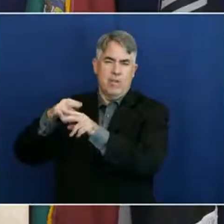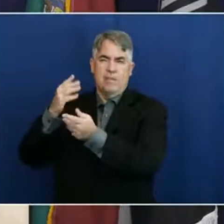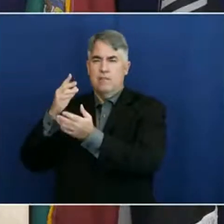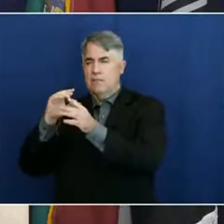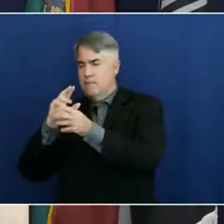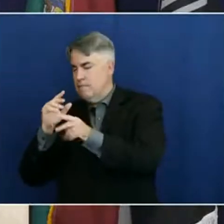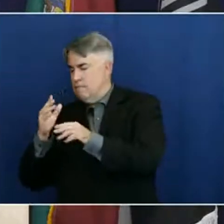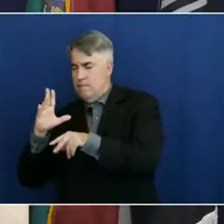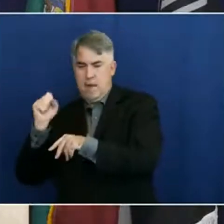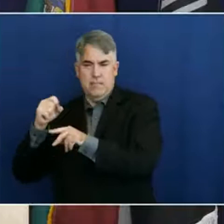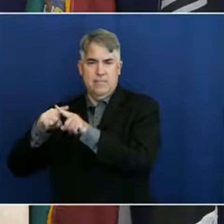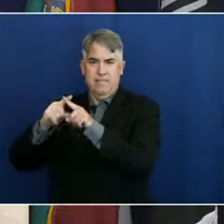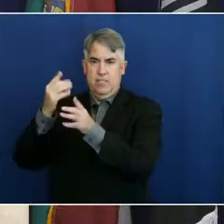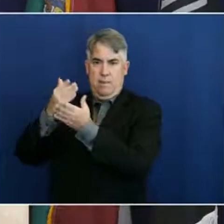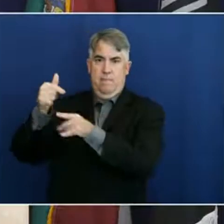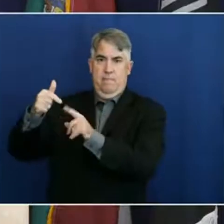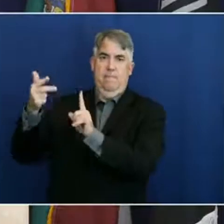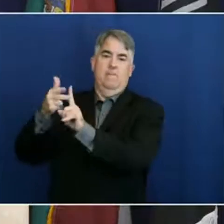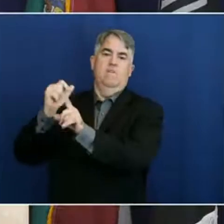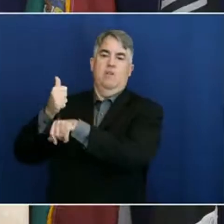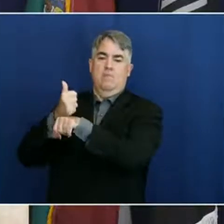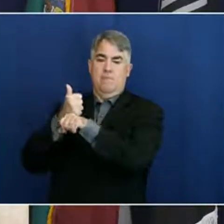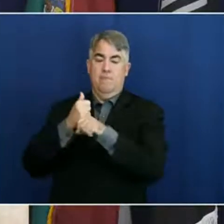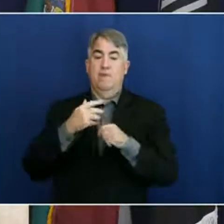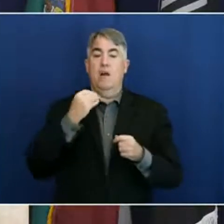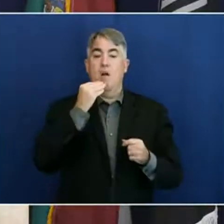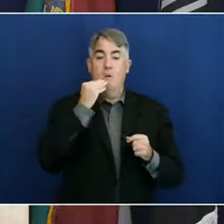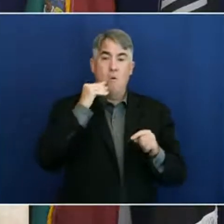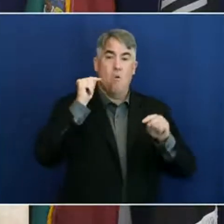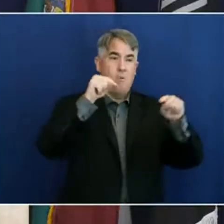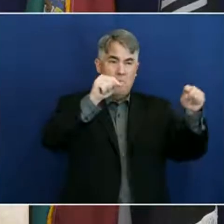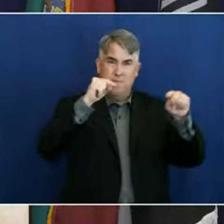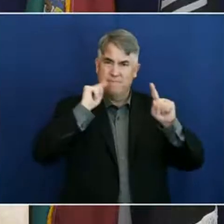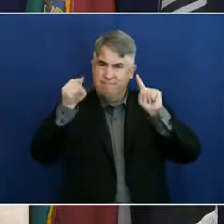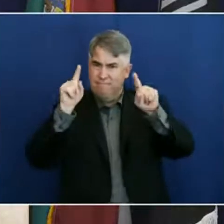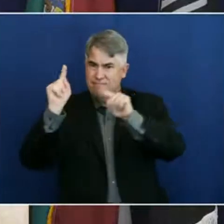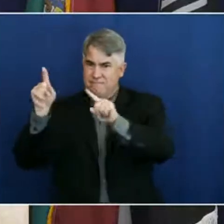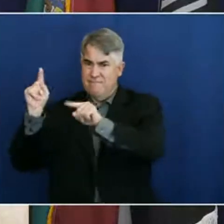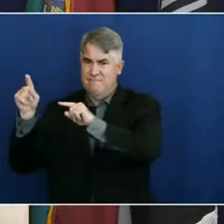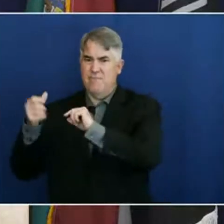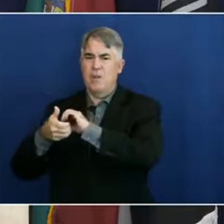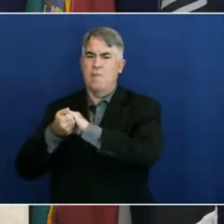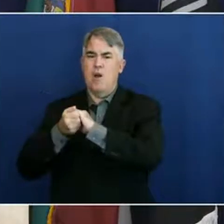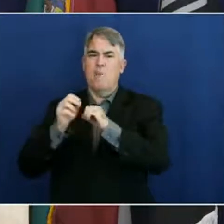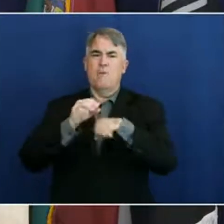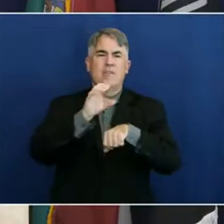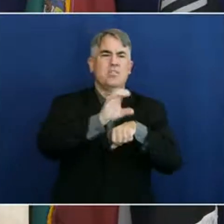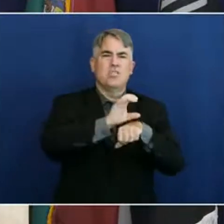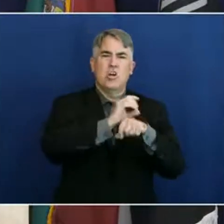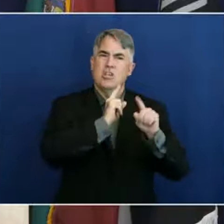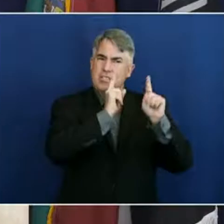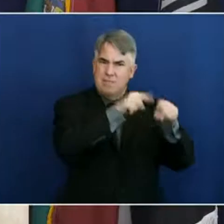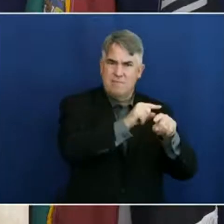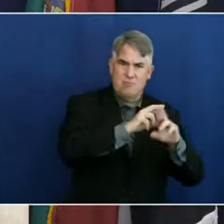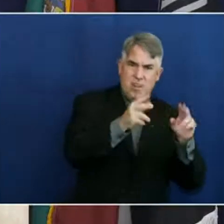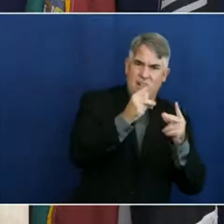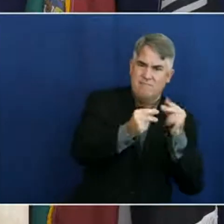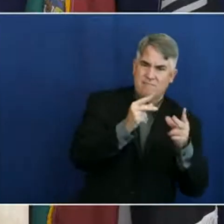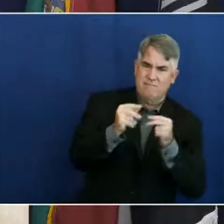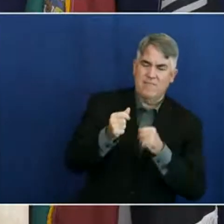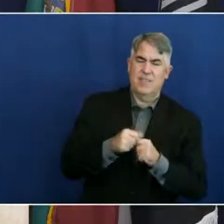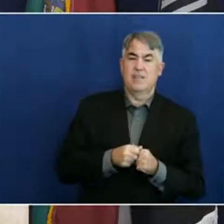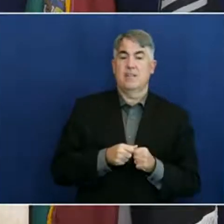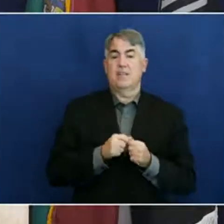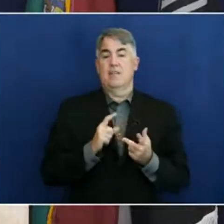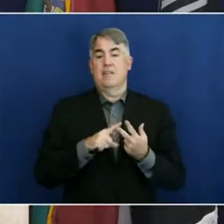vaccine on their way home. We're working with senior centers, with faith-based organizations, the Elks Lodge. We're working with the Council on